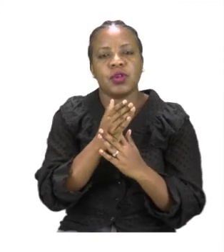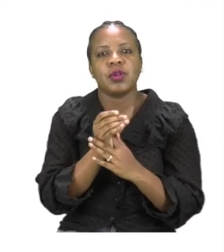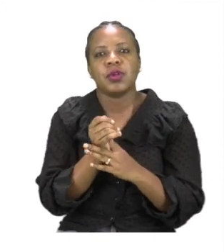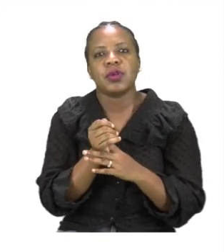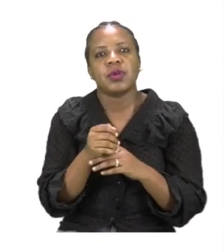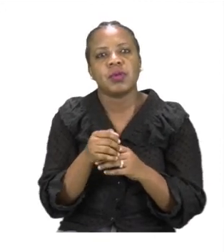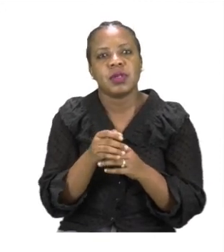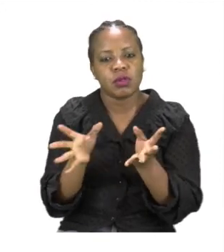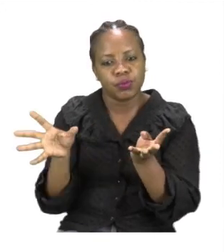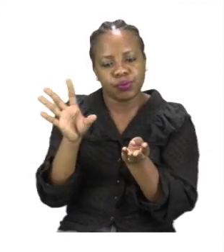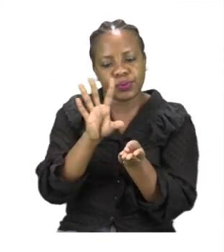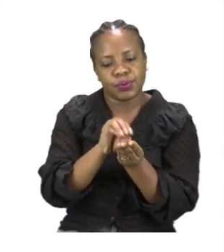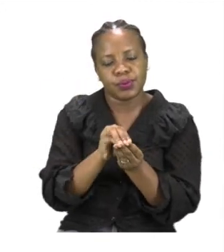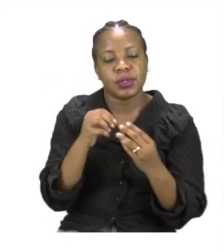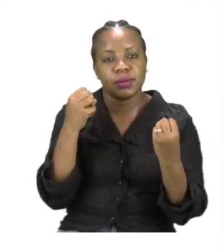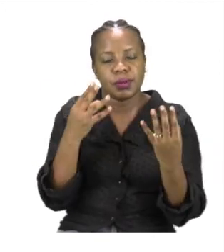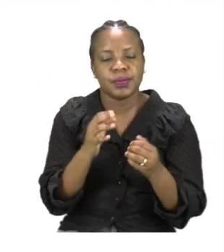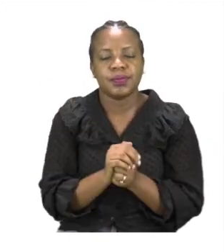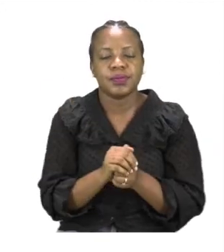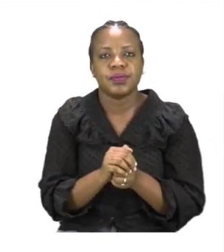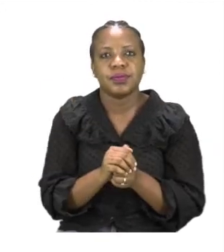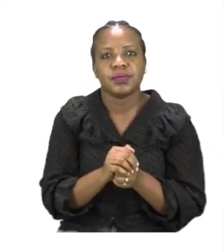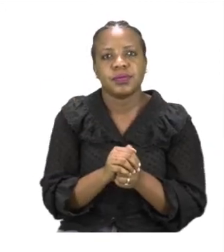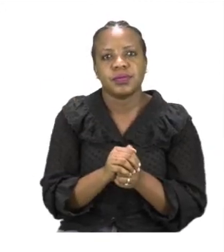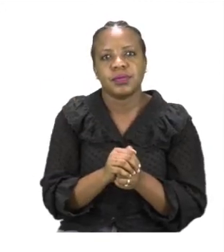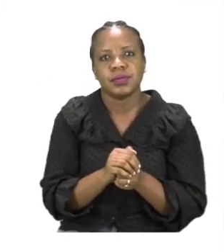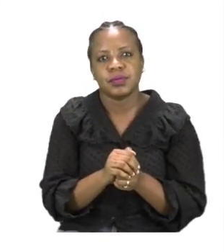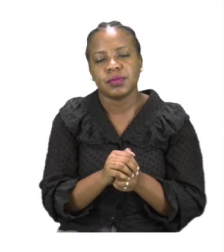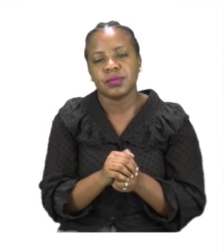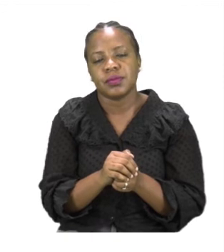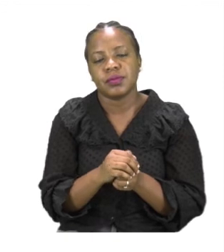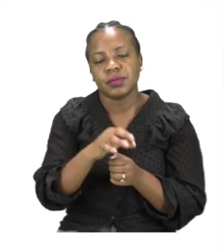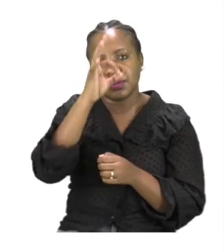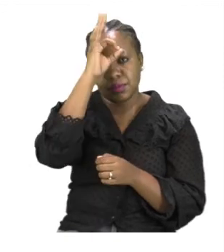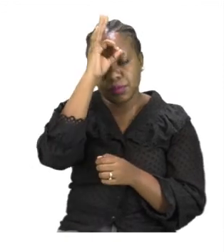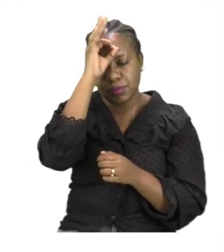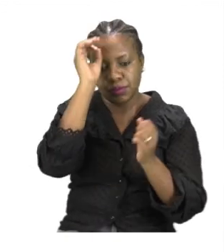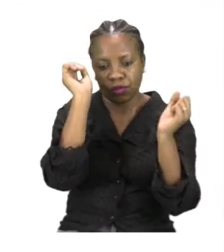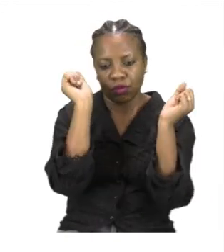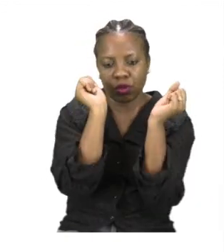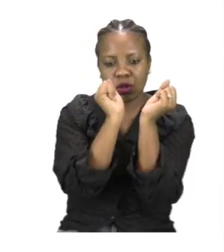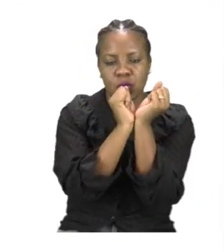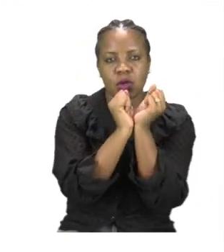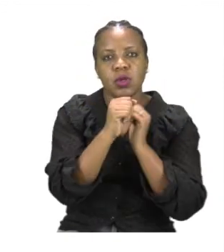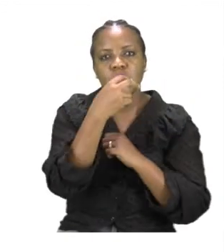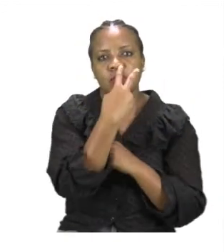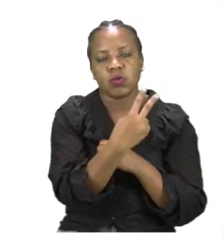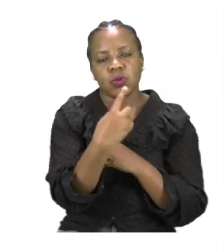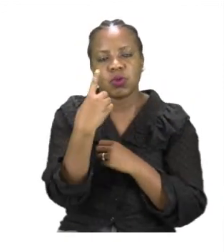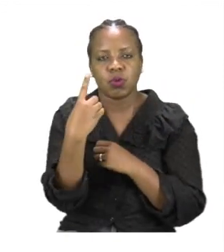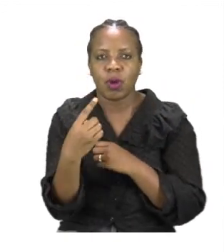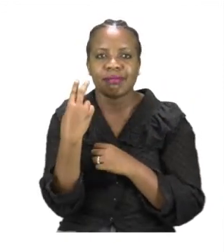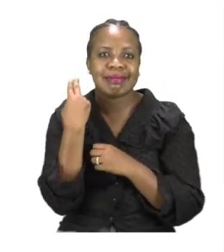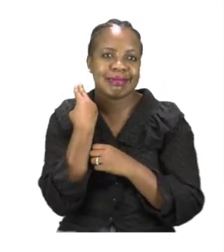again. The police catch 21 thieves and 7 robbers.